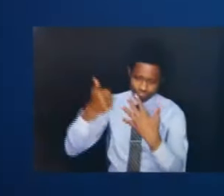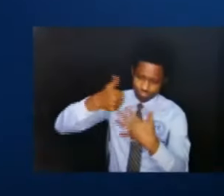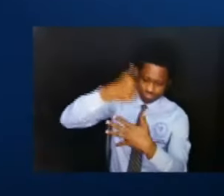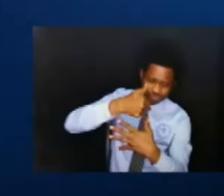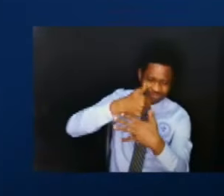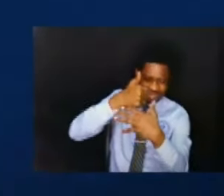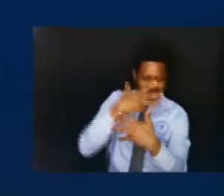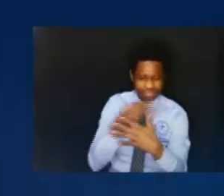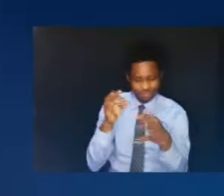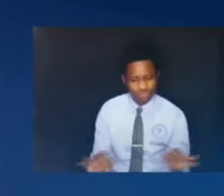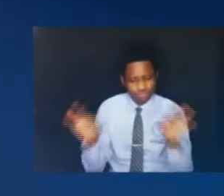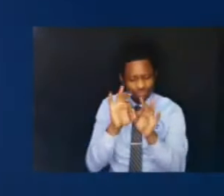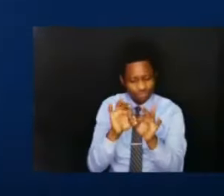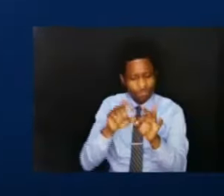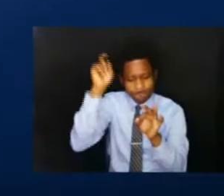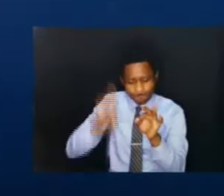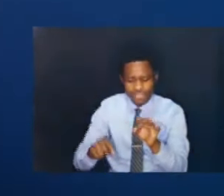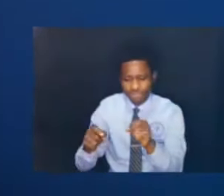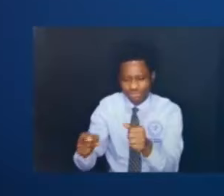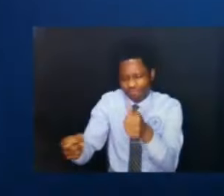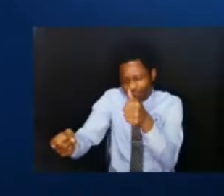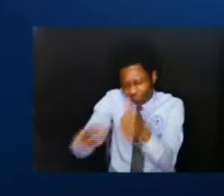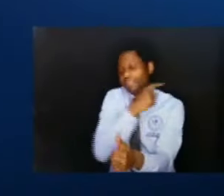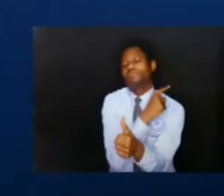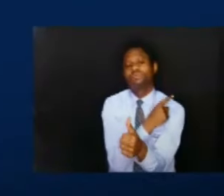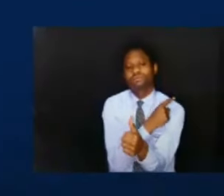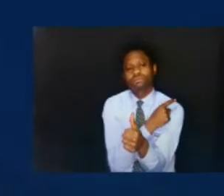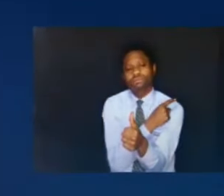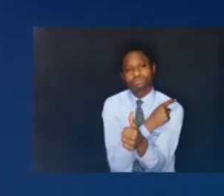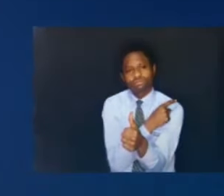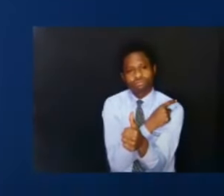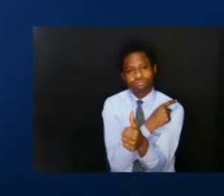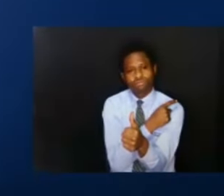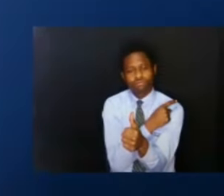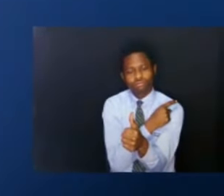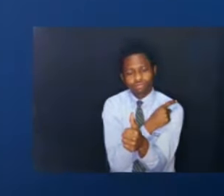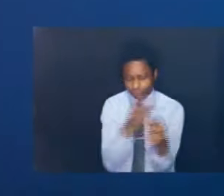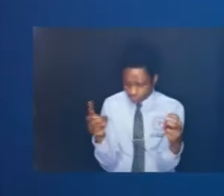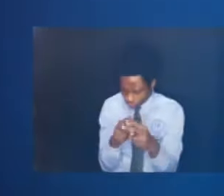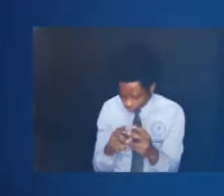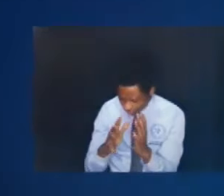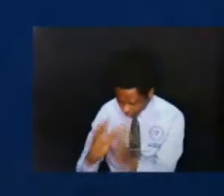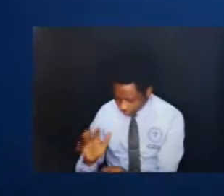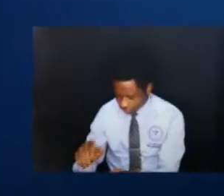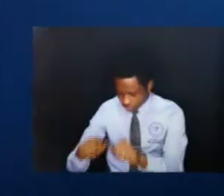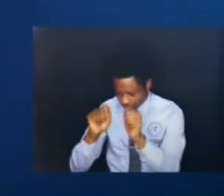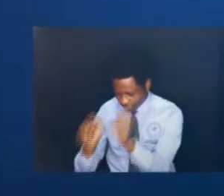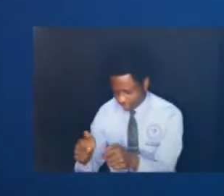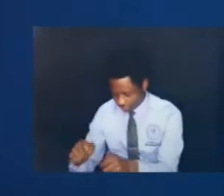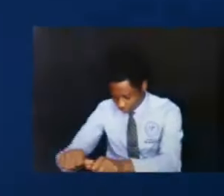en ohwa na chese akwanyina mu eno ene di kan. So he said, leave your gift there in front of the